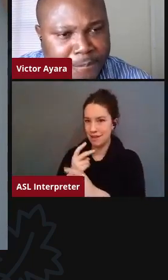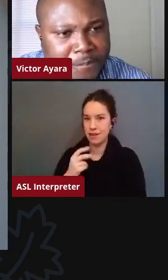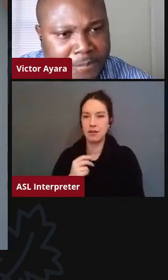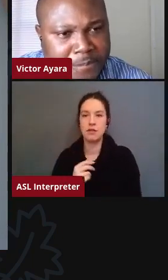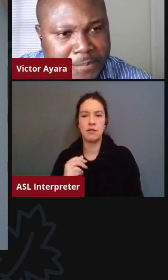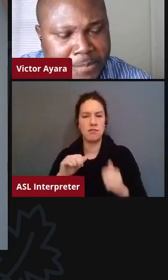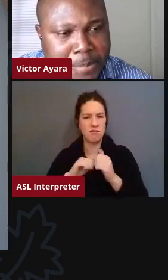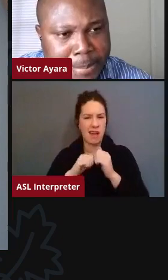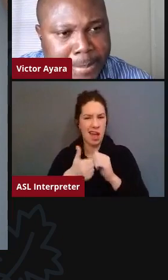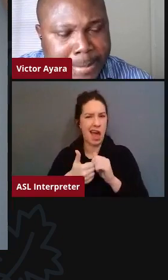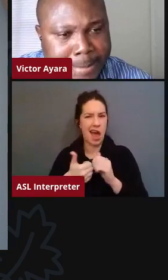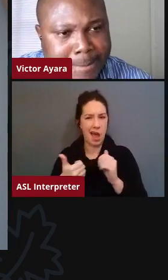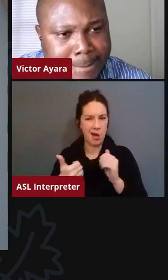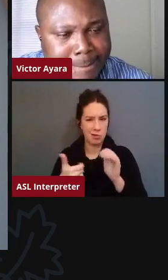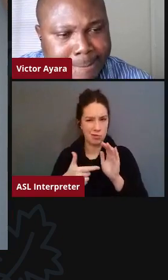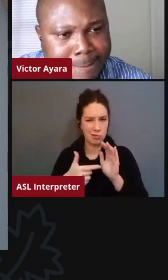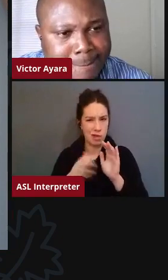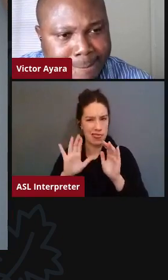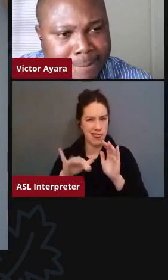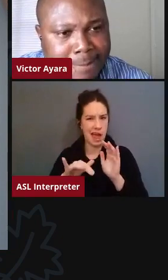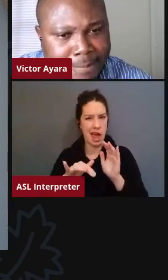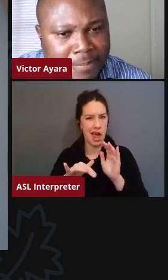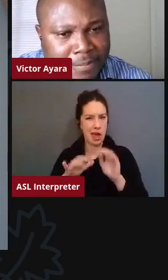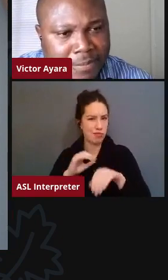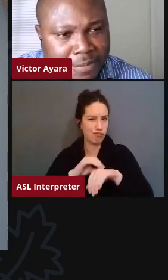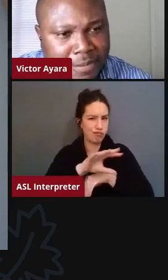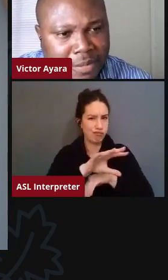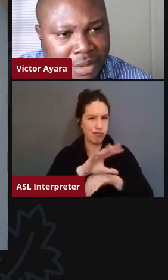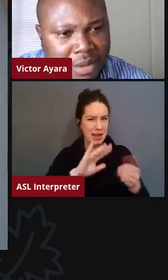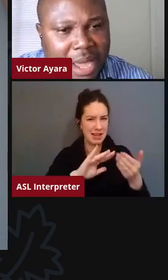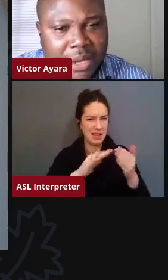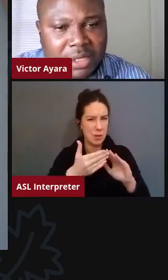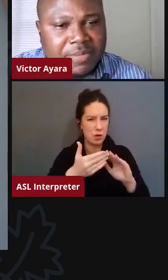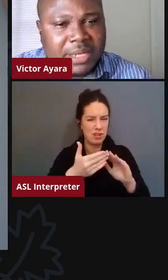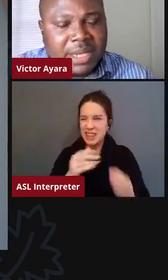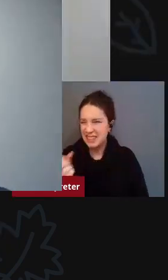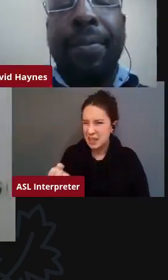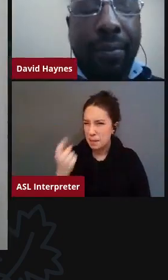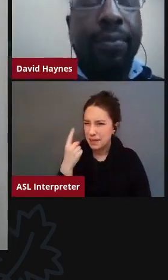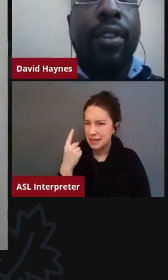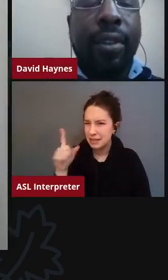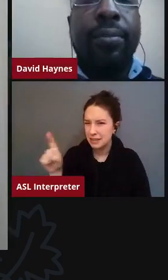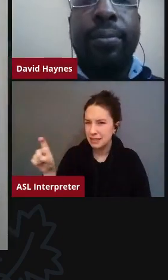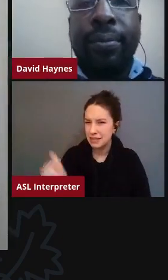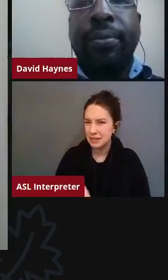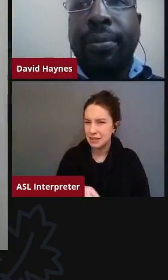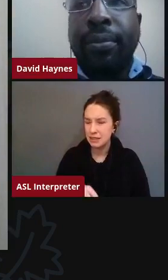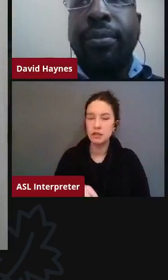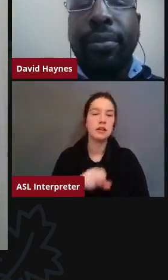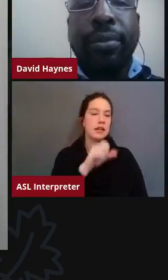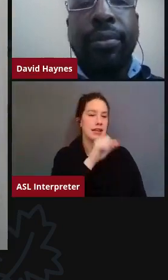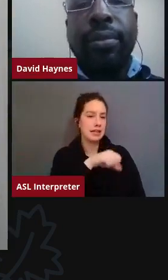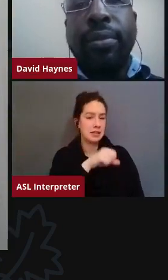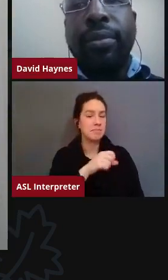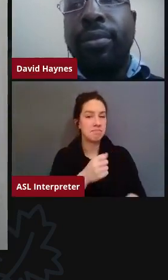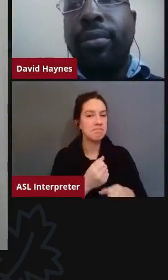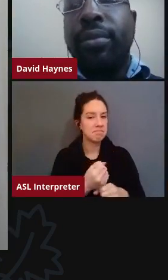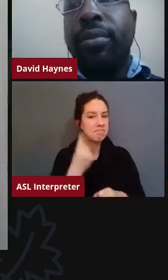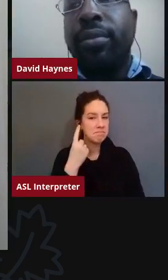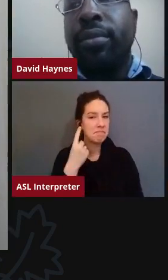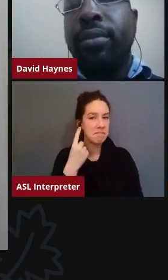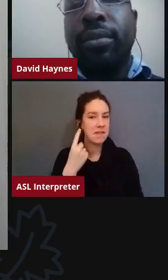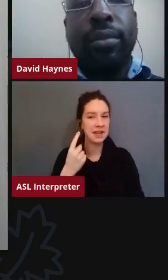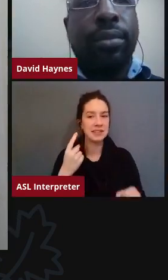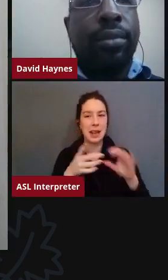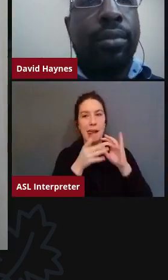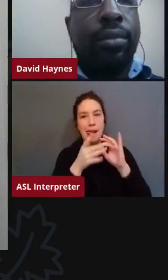this reflect on that particular community. Does that make sense? Yeah, it does make sense, and which is going to lead me